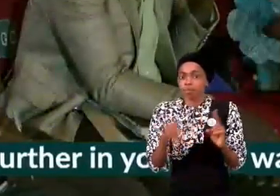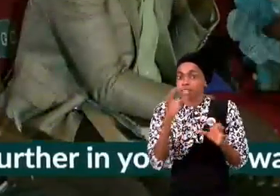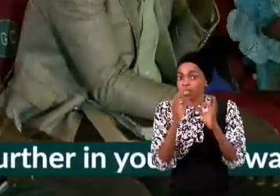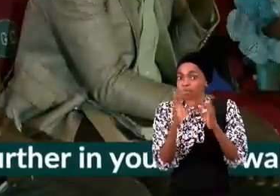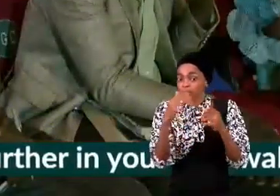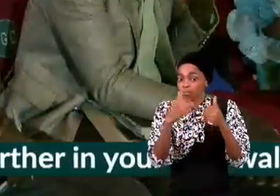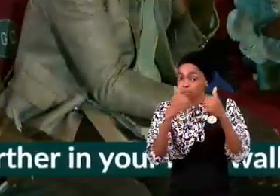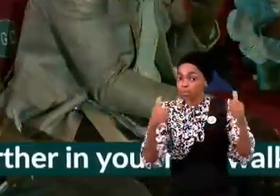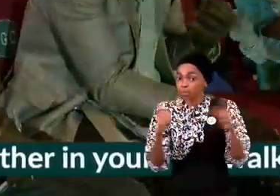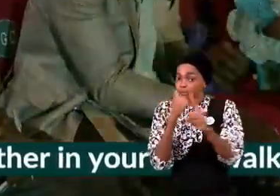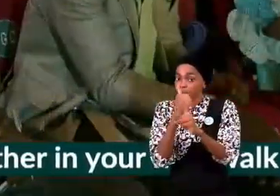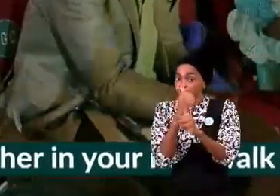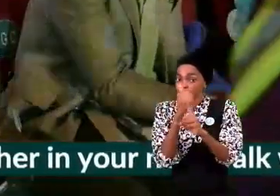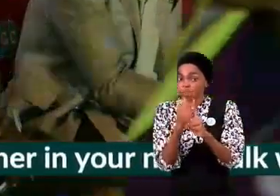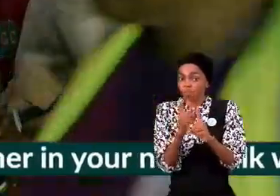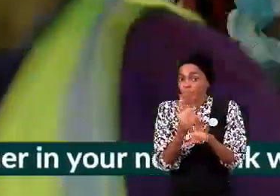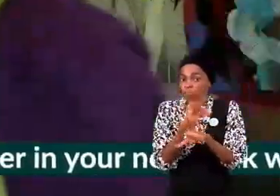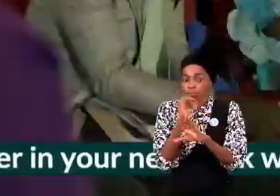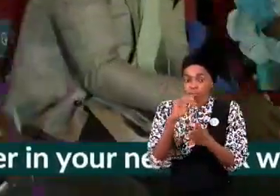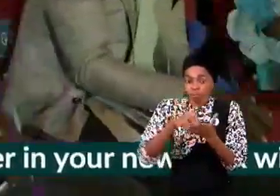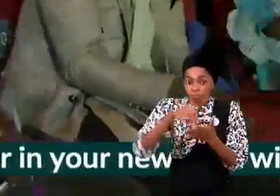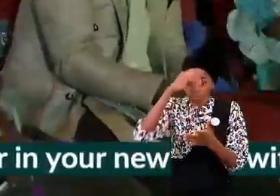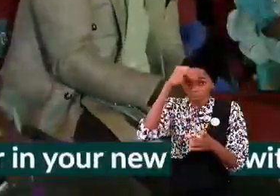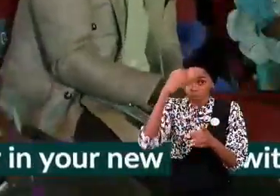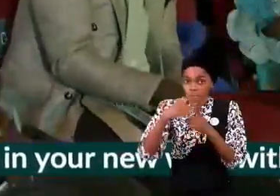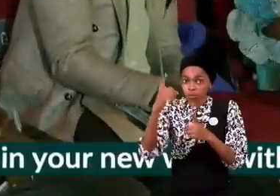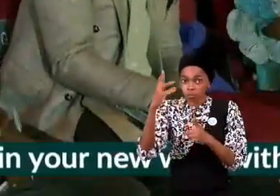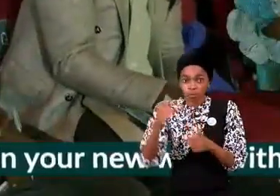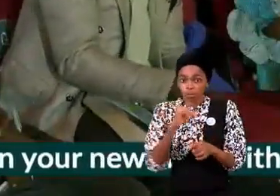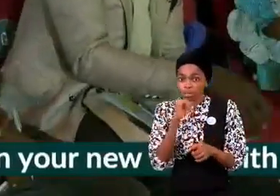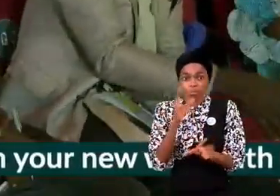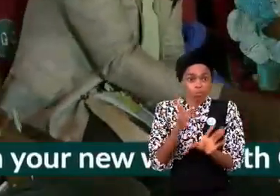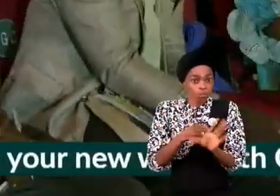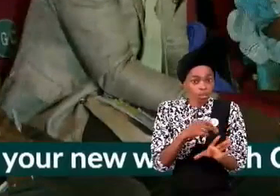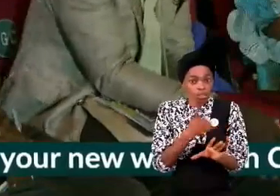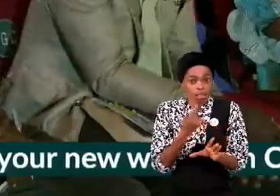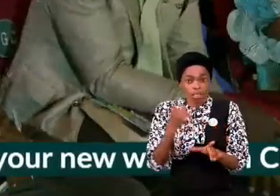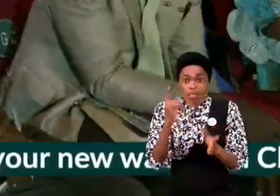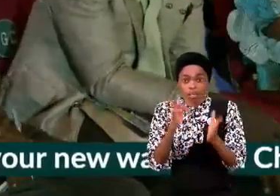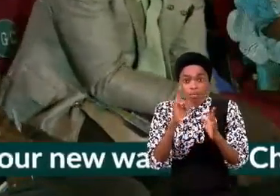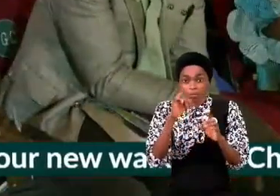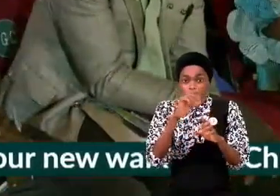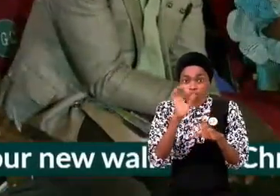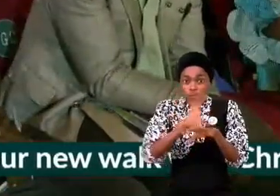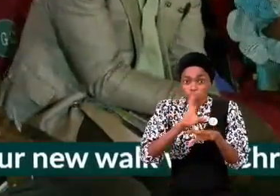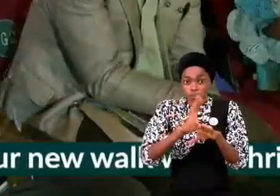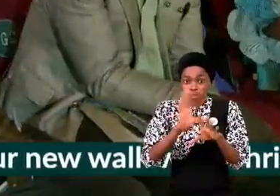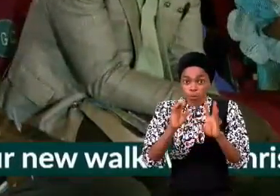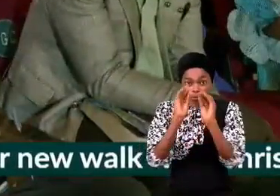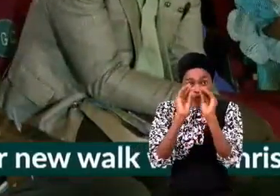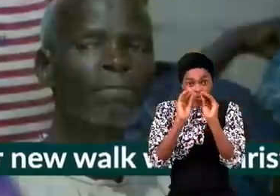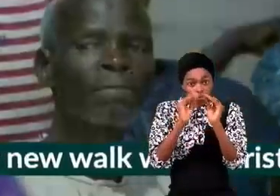make sure that when we are through, you give me an indication.